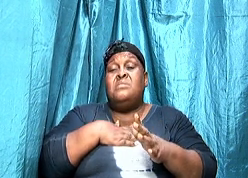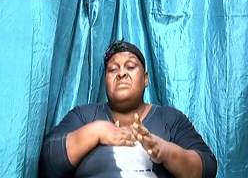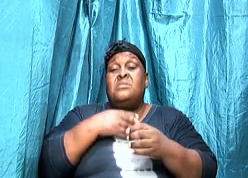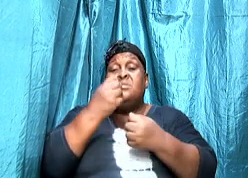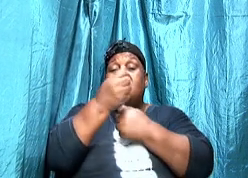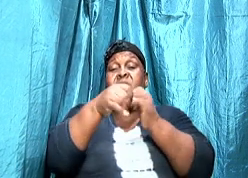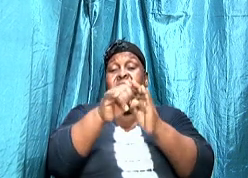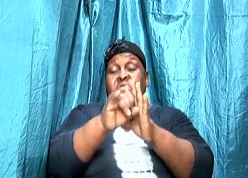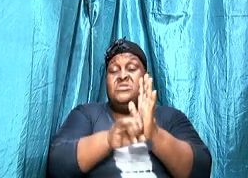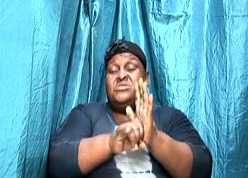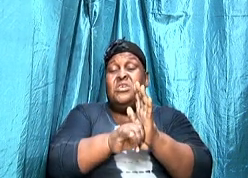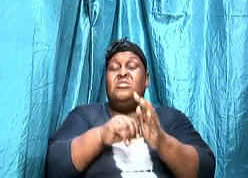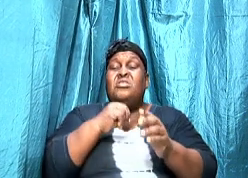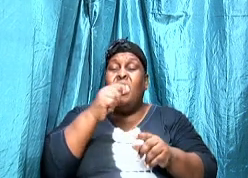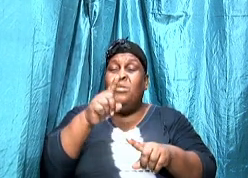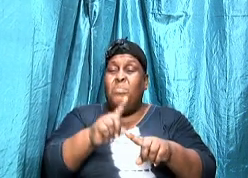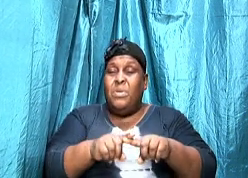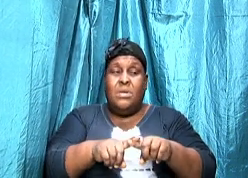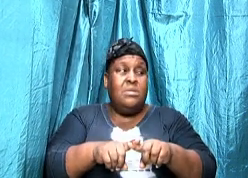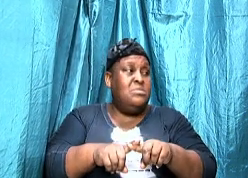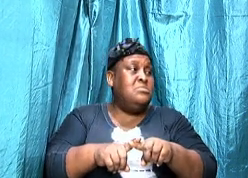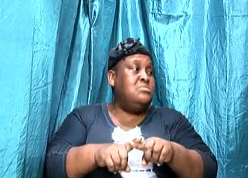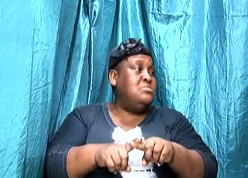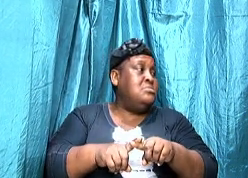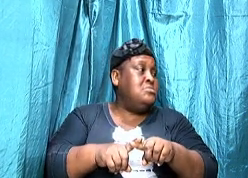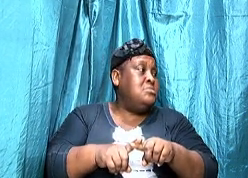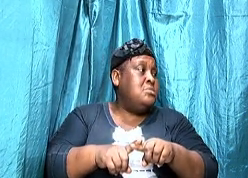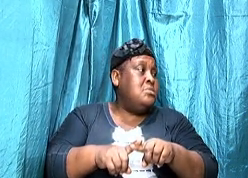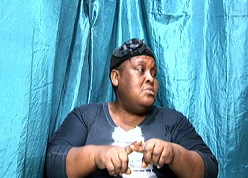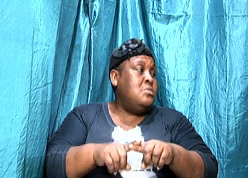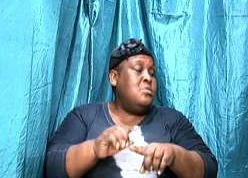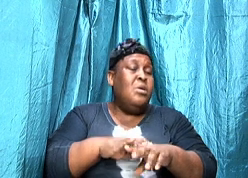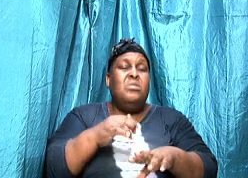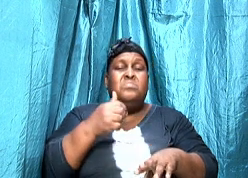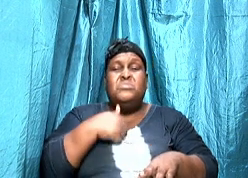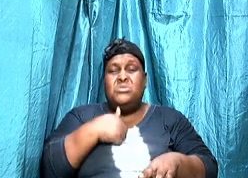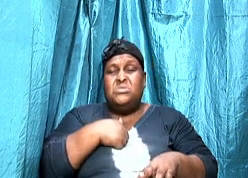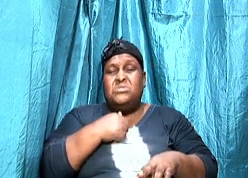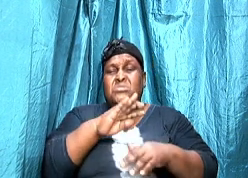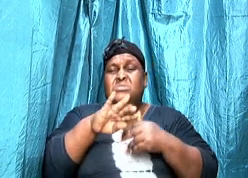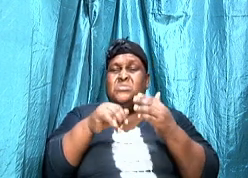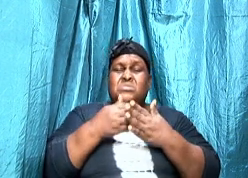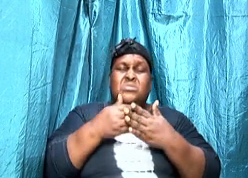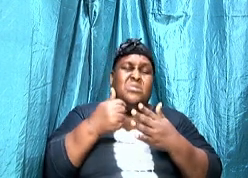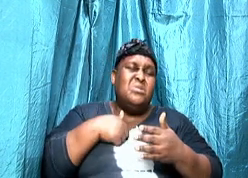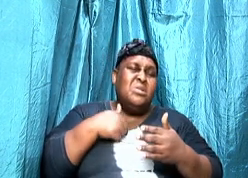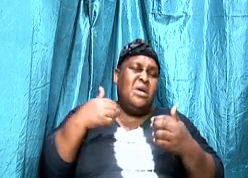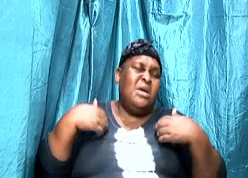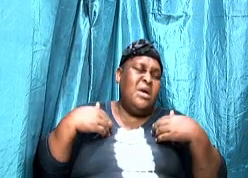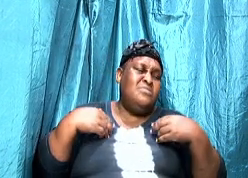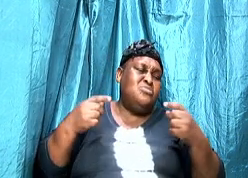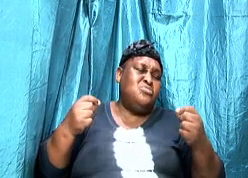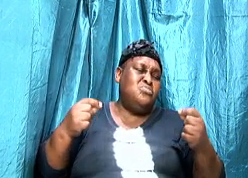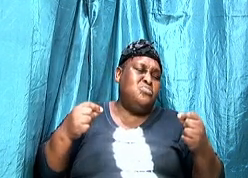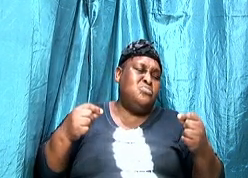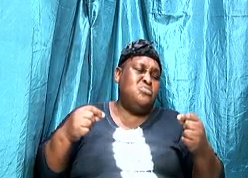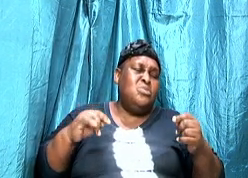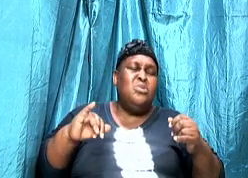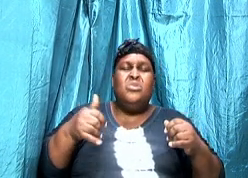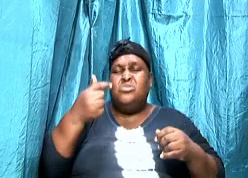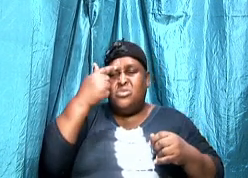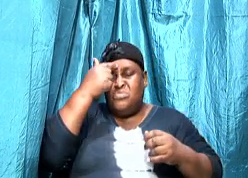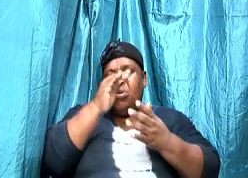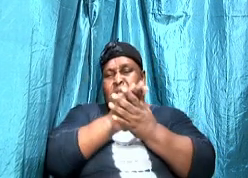were, dotting all the I's and crossing all the T's. But all I have to do is believe on the salvation that